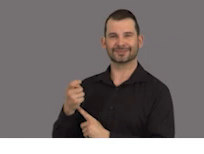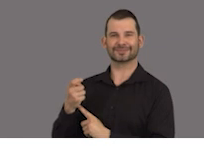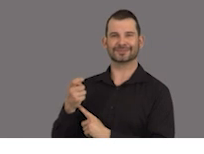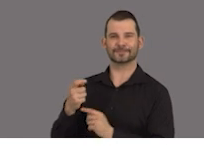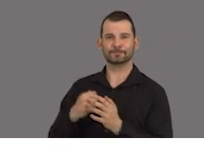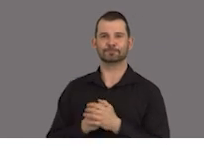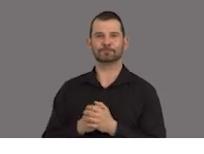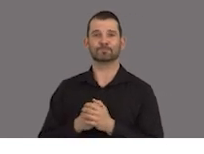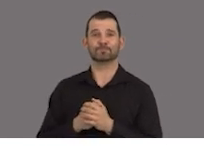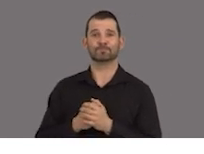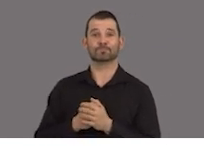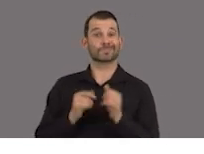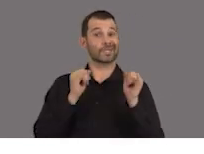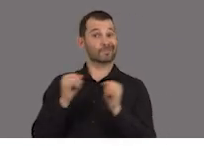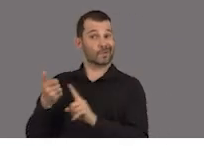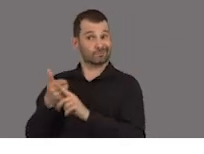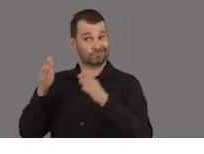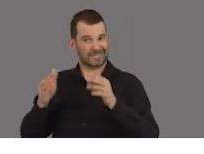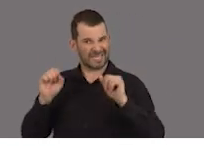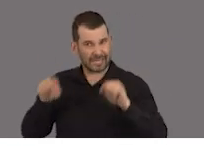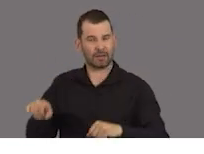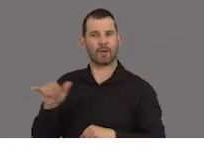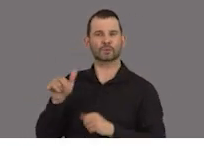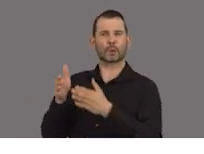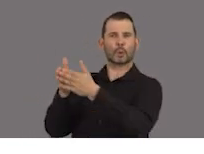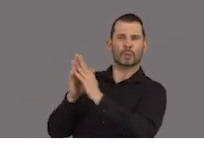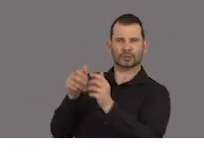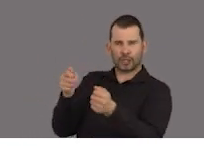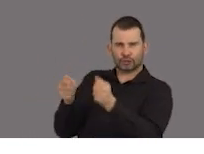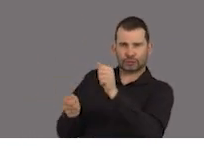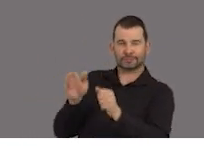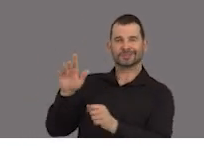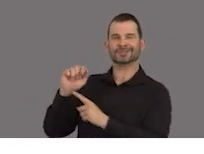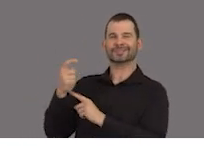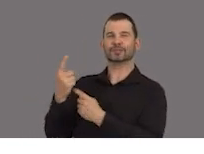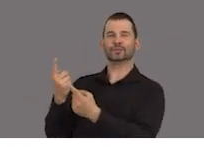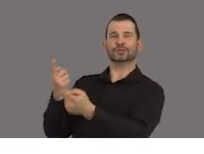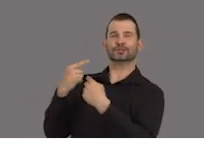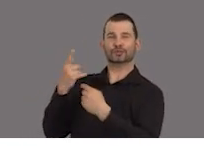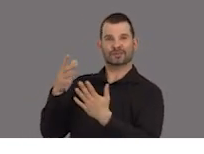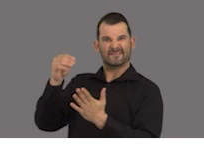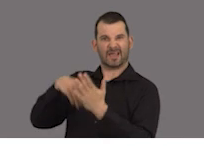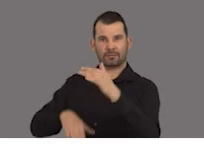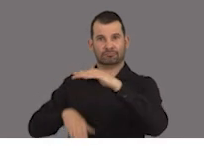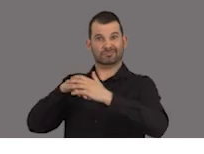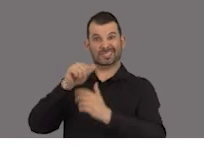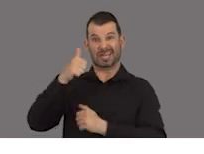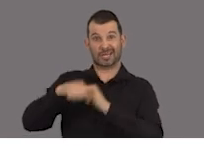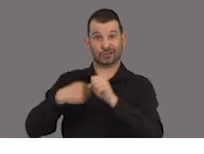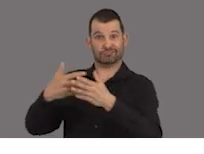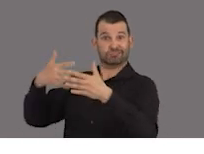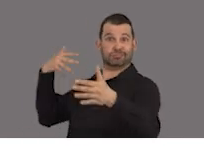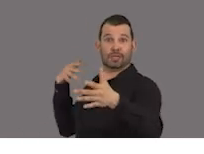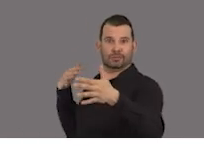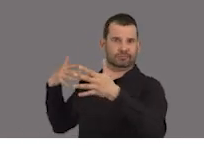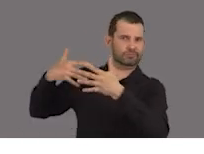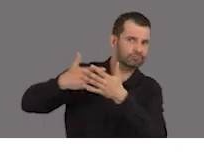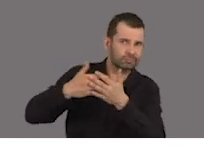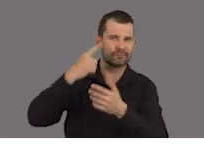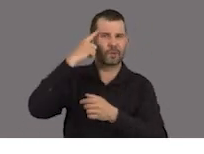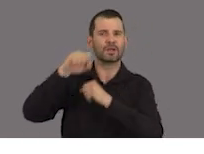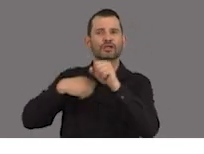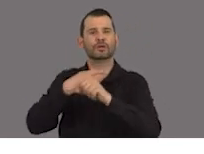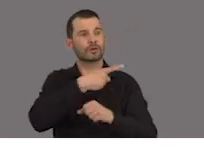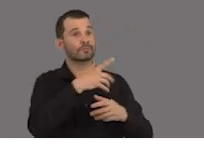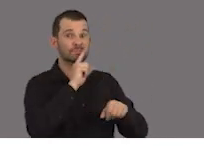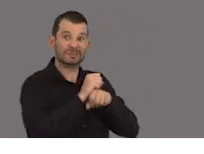non-refundable tax credit when they do their taxes. An individual can also request an adjustment to their tax returns